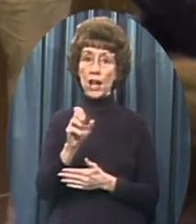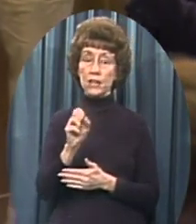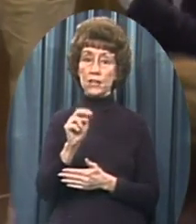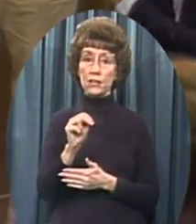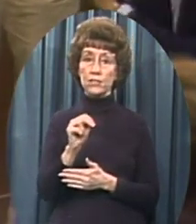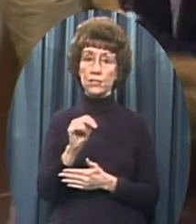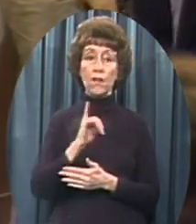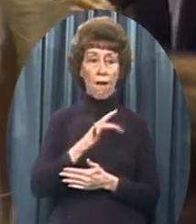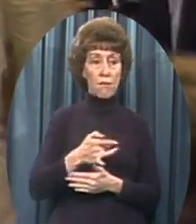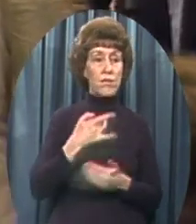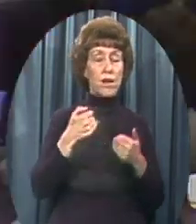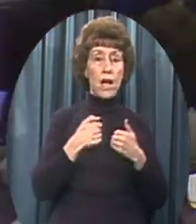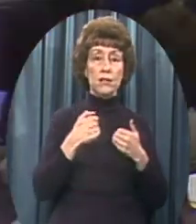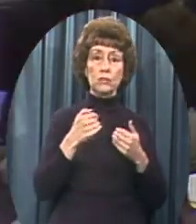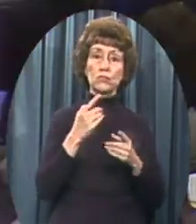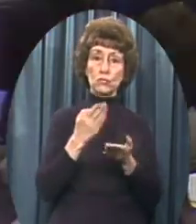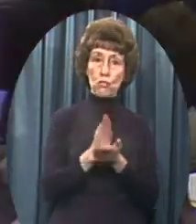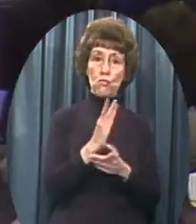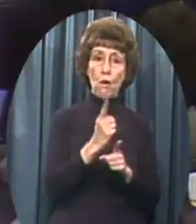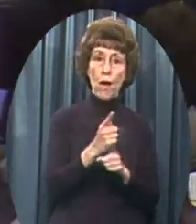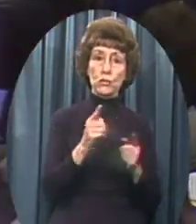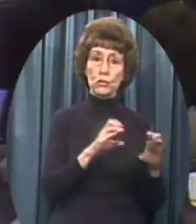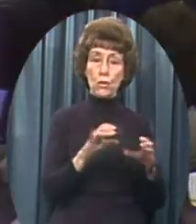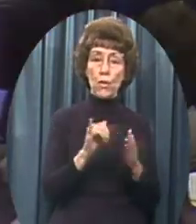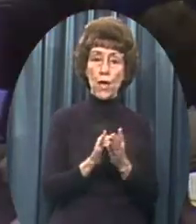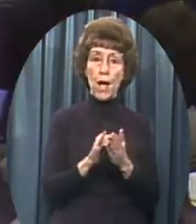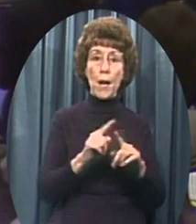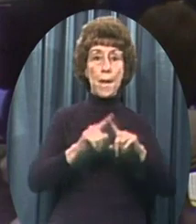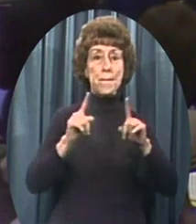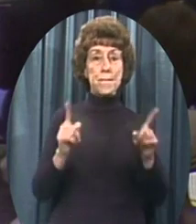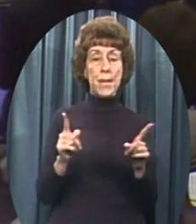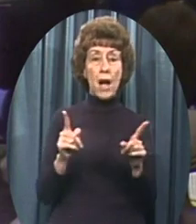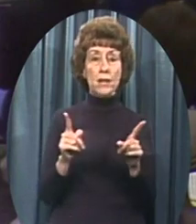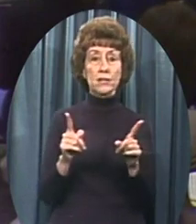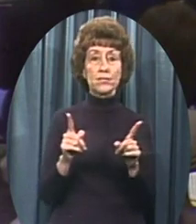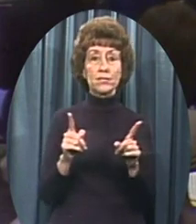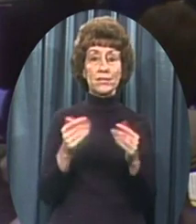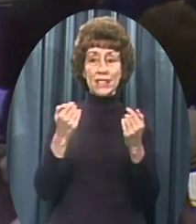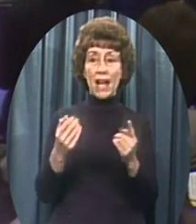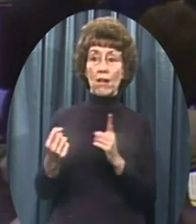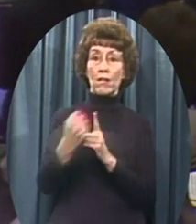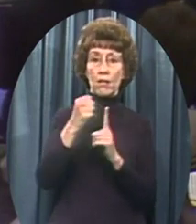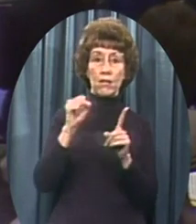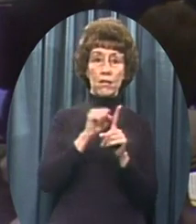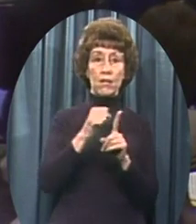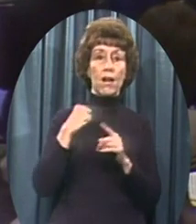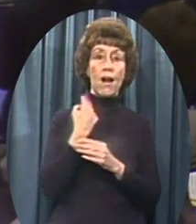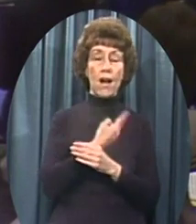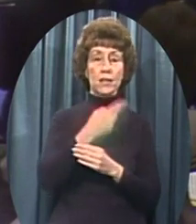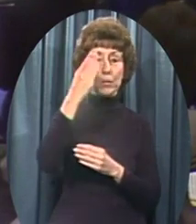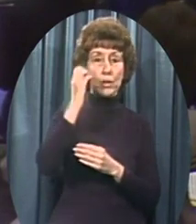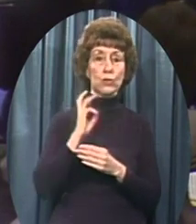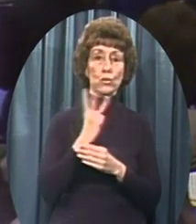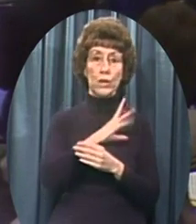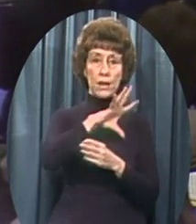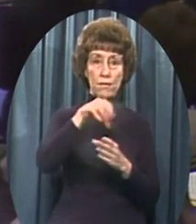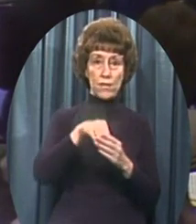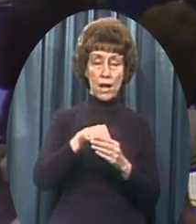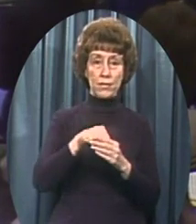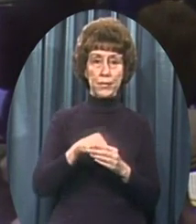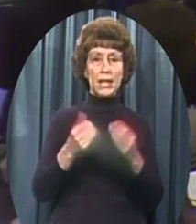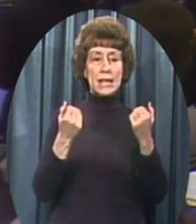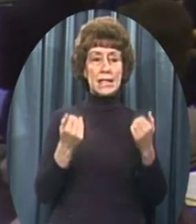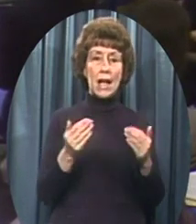little minority has been jamming their amoral lifestyle and designs down our throats while we, the